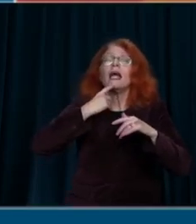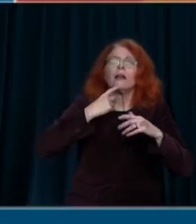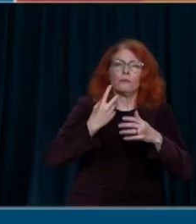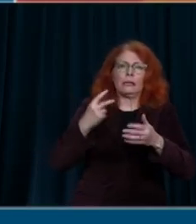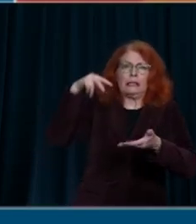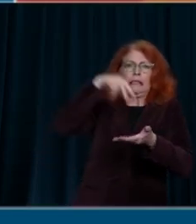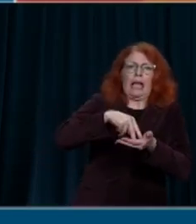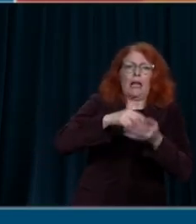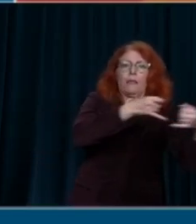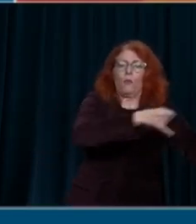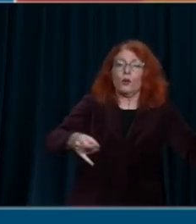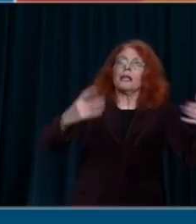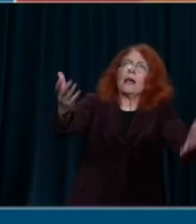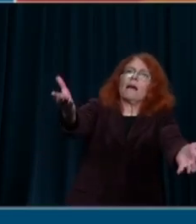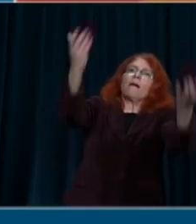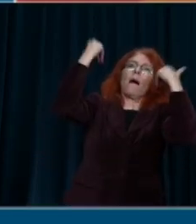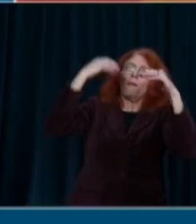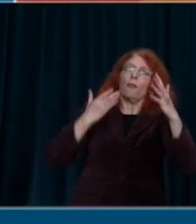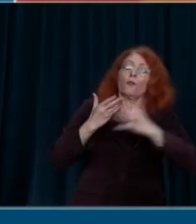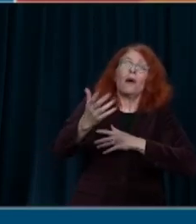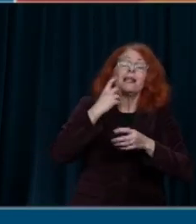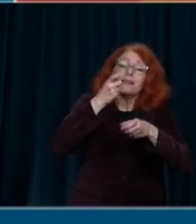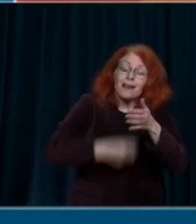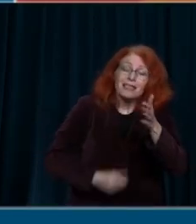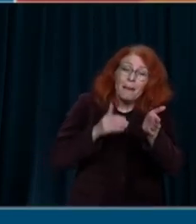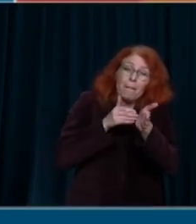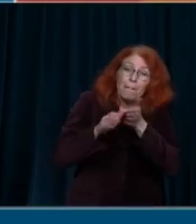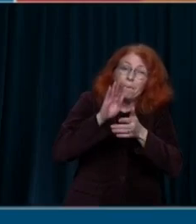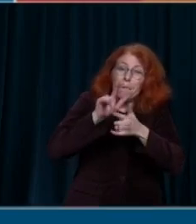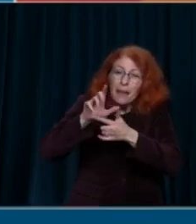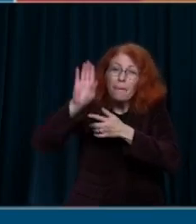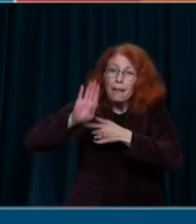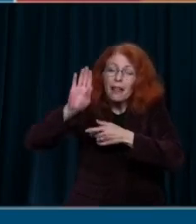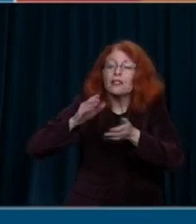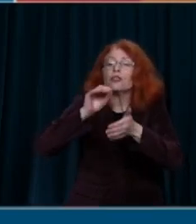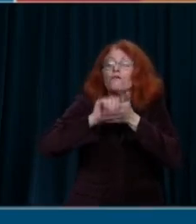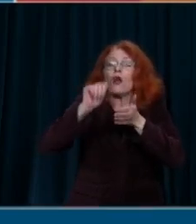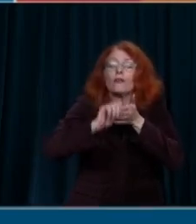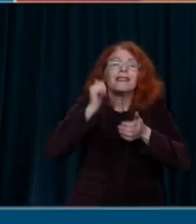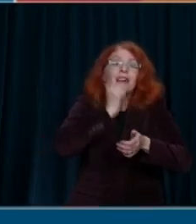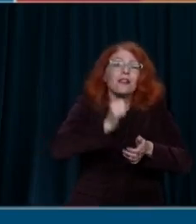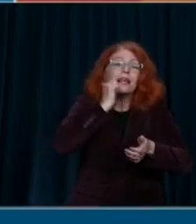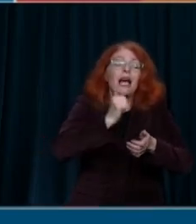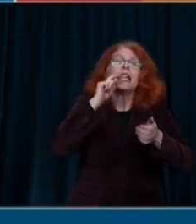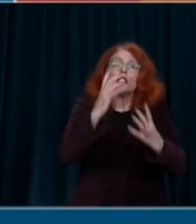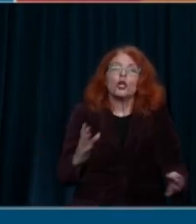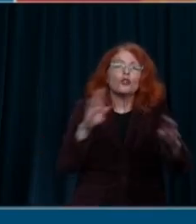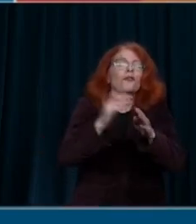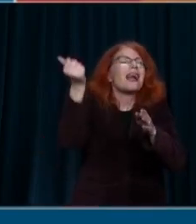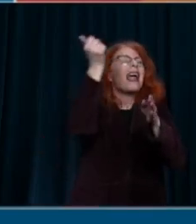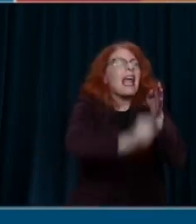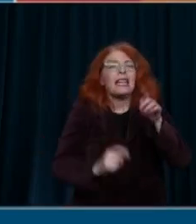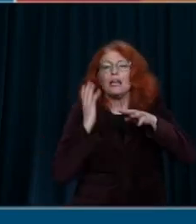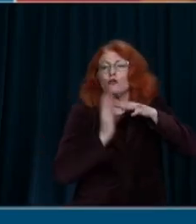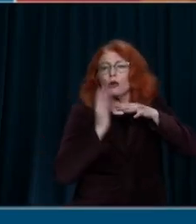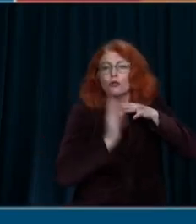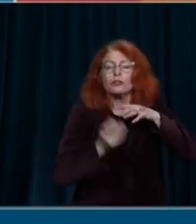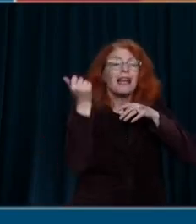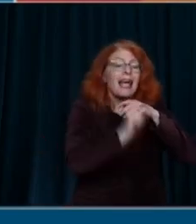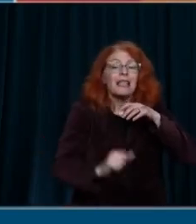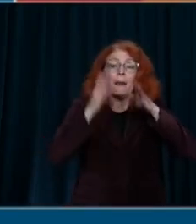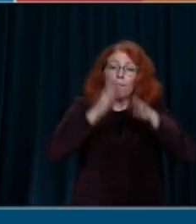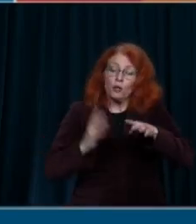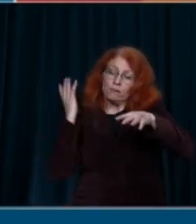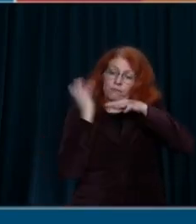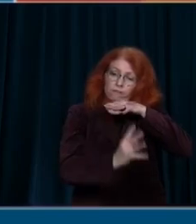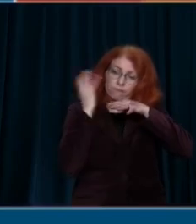and they're costing us billions of dollars a day. A secure border means the border is closed for any crossers, and any crossers who cross that